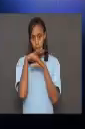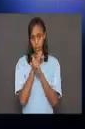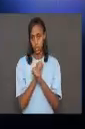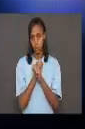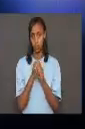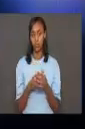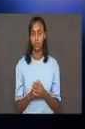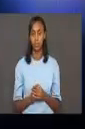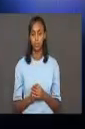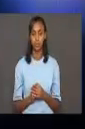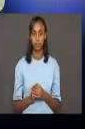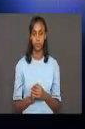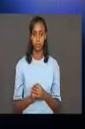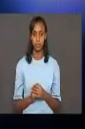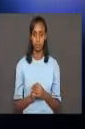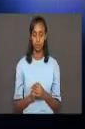Time's up!